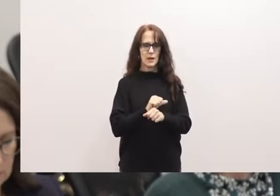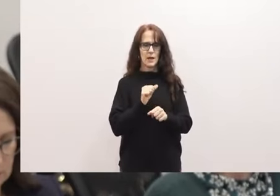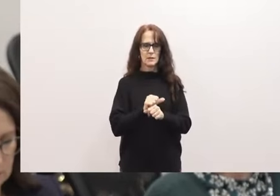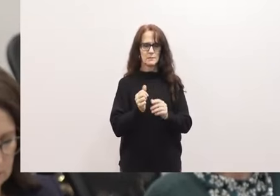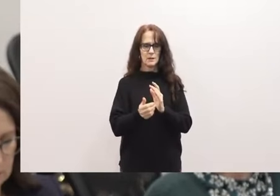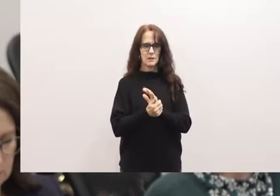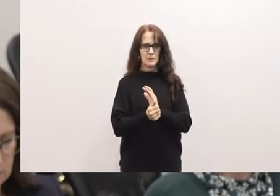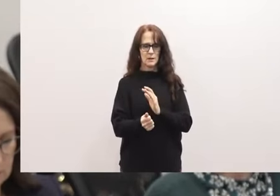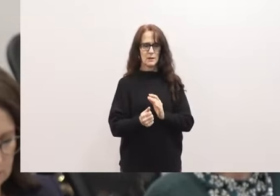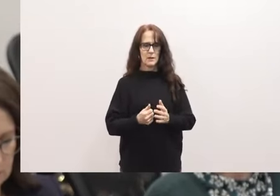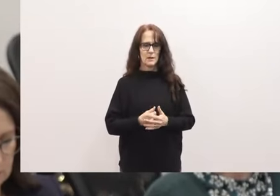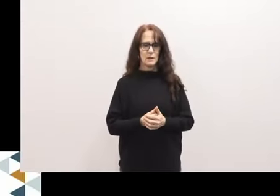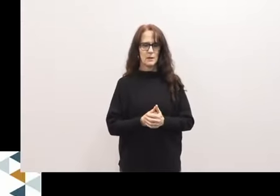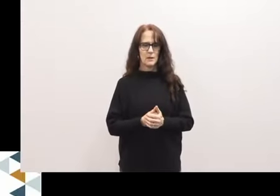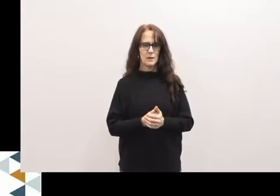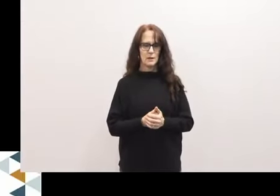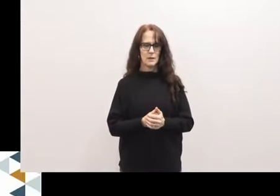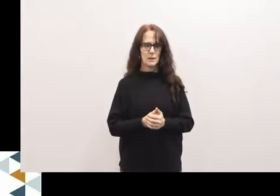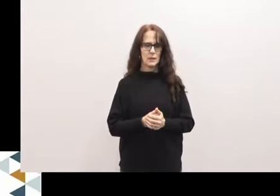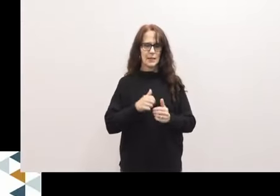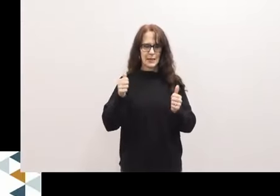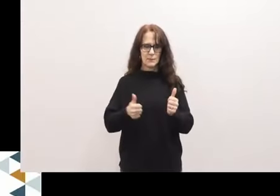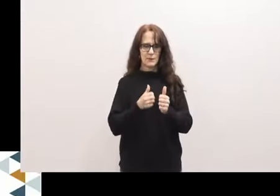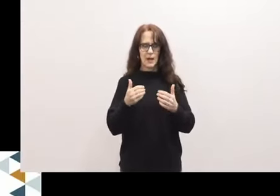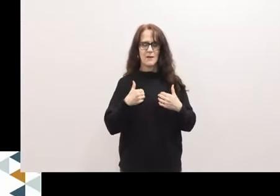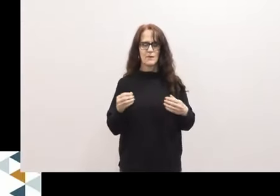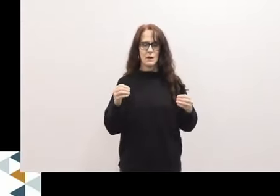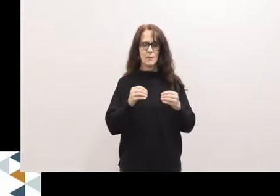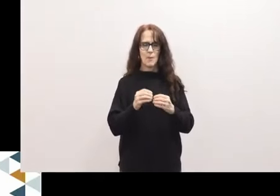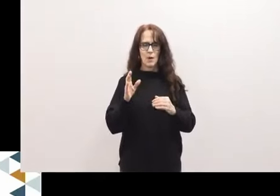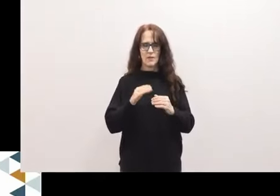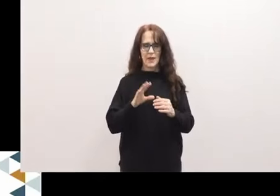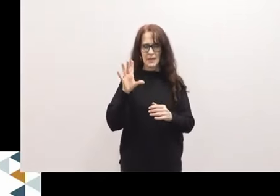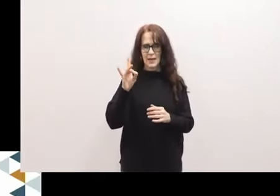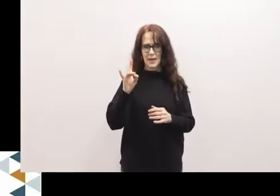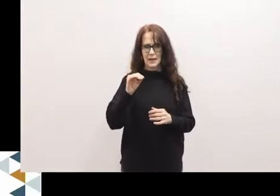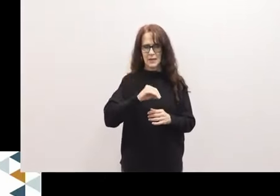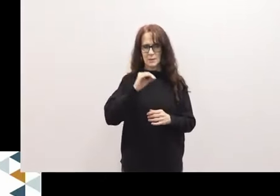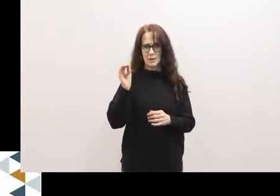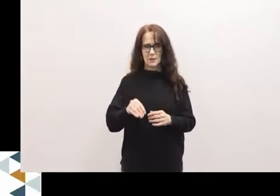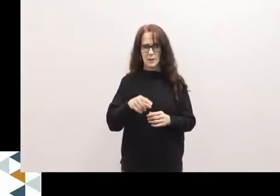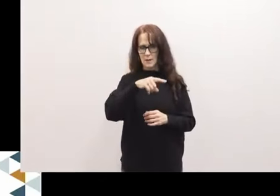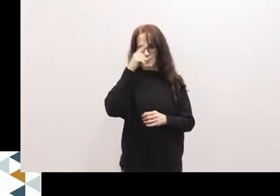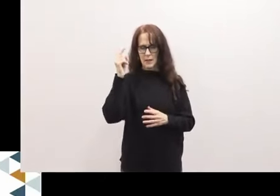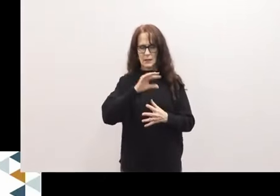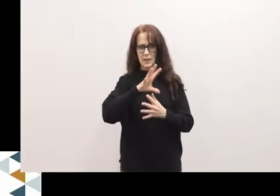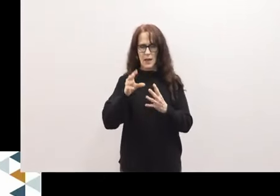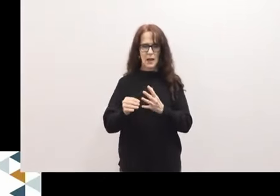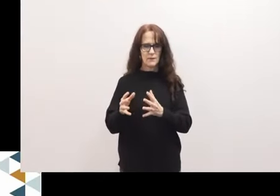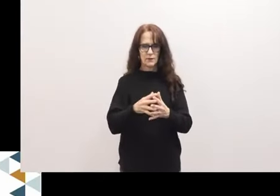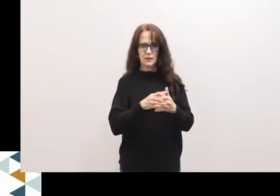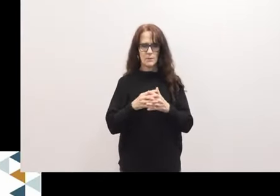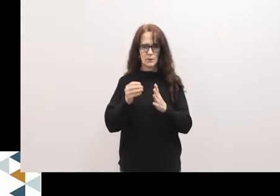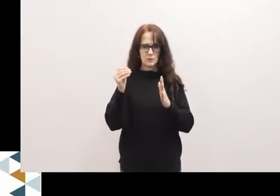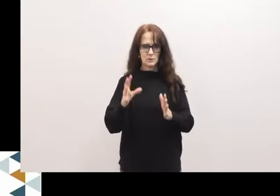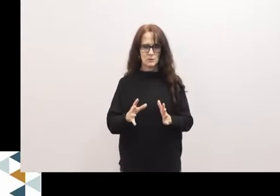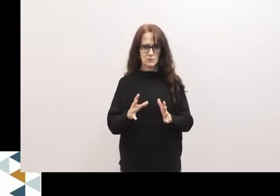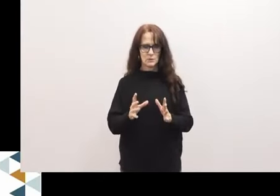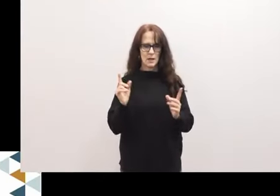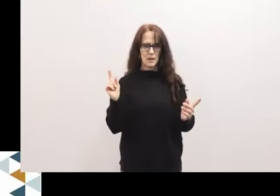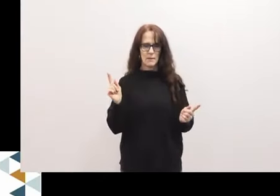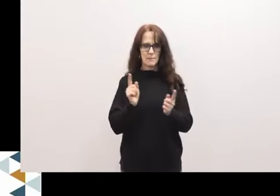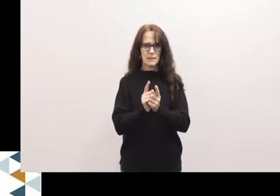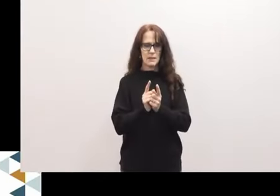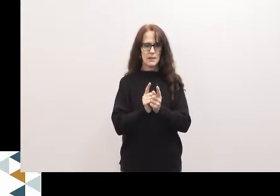proficiency, reads, in pursuit of having more than 80% of Black African American students meet the